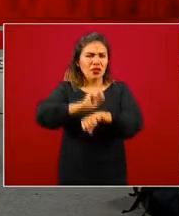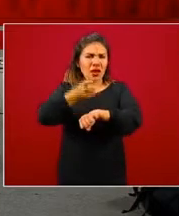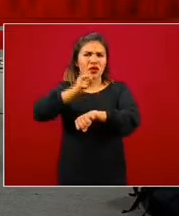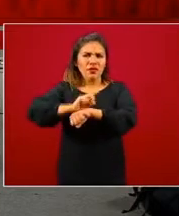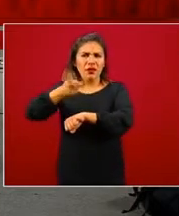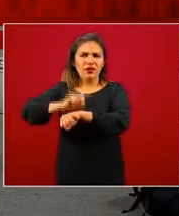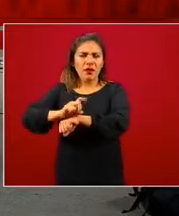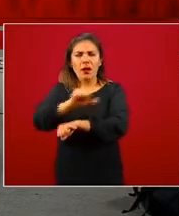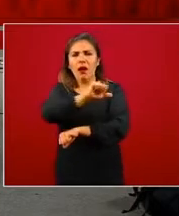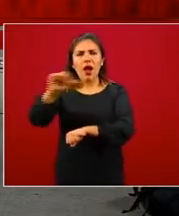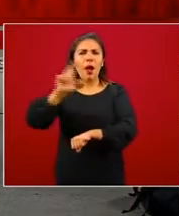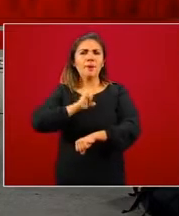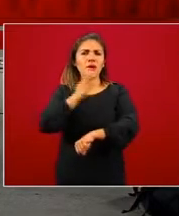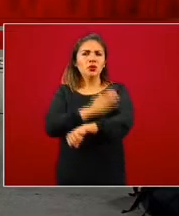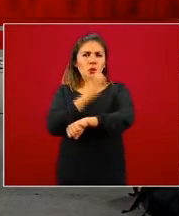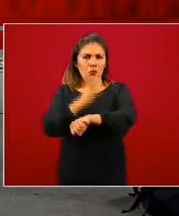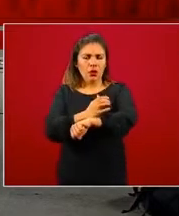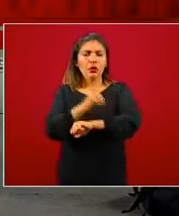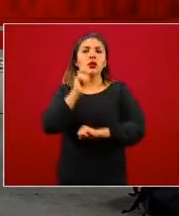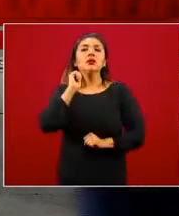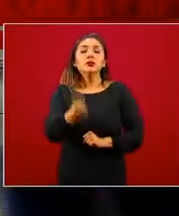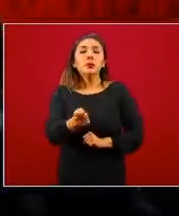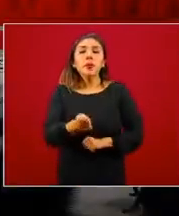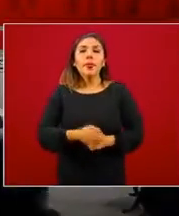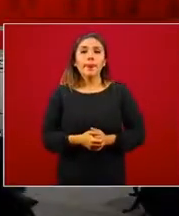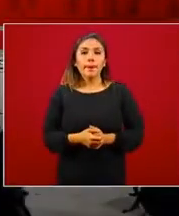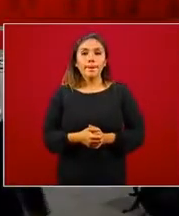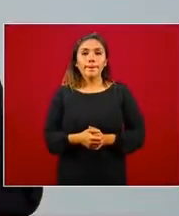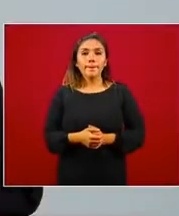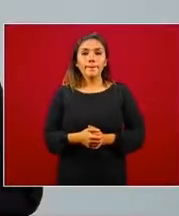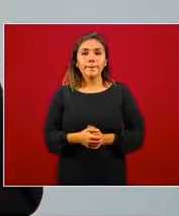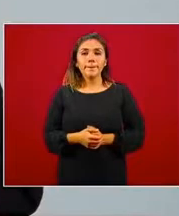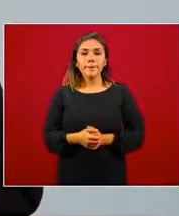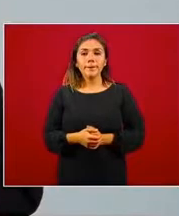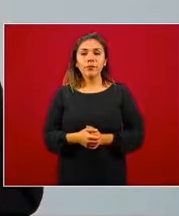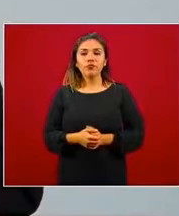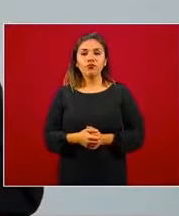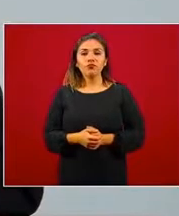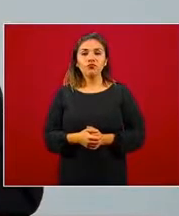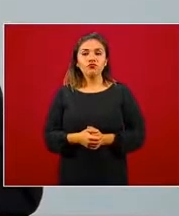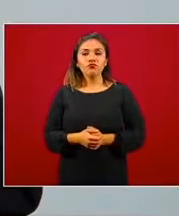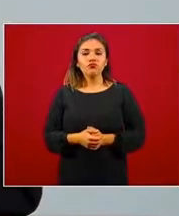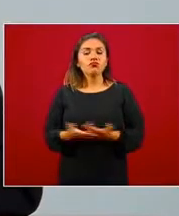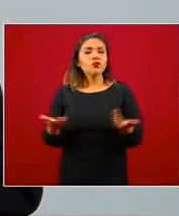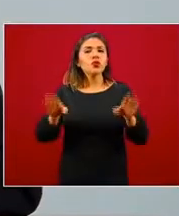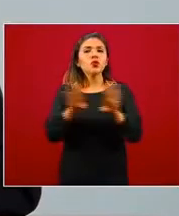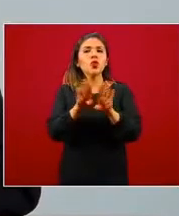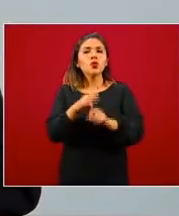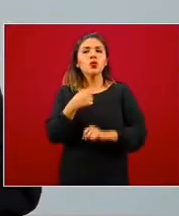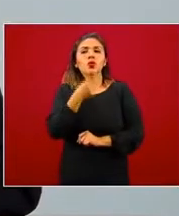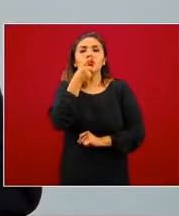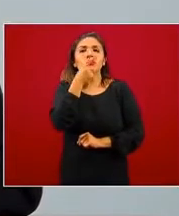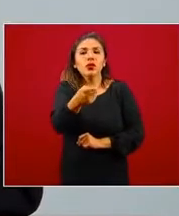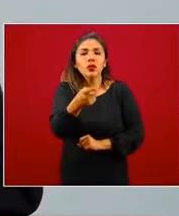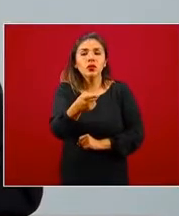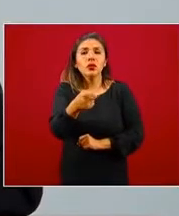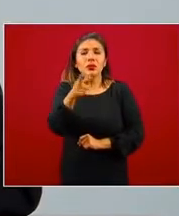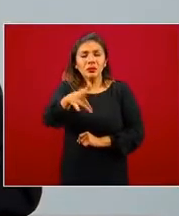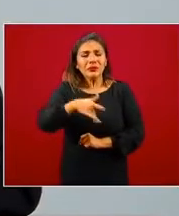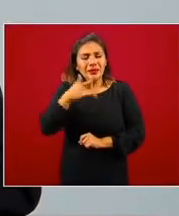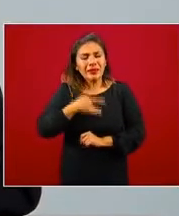Well, what I say every day to my colleagues, there's no